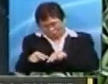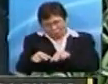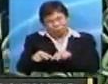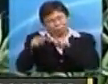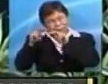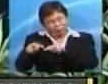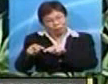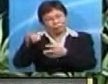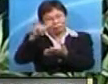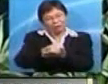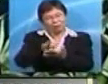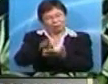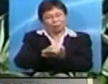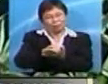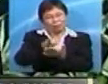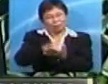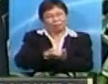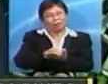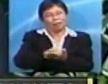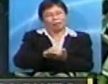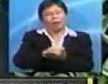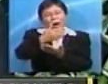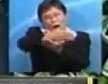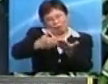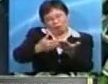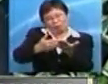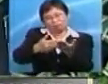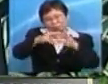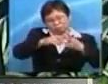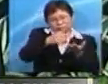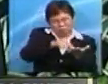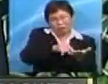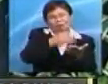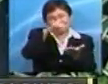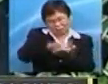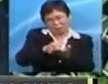and will be part of the investigating